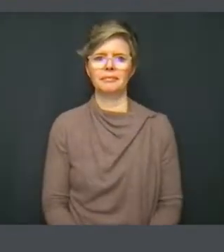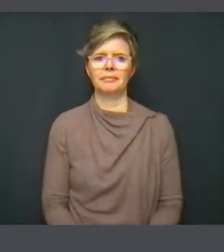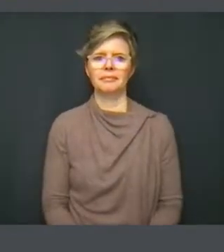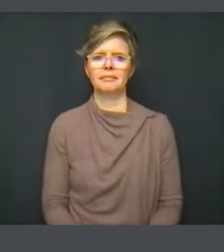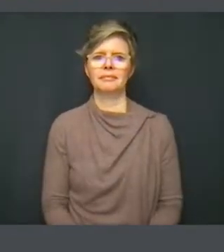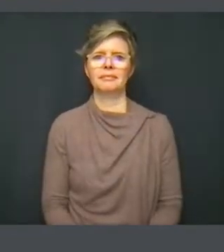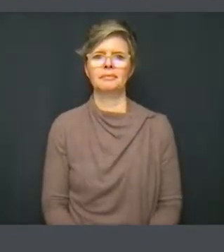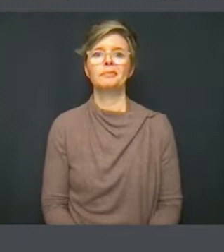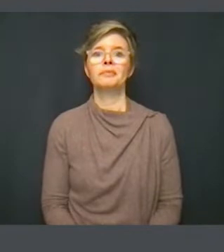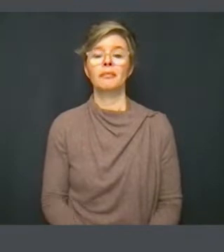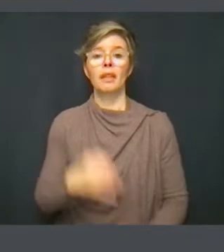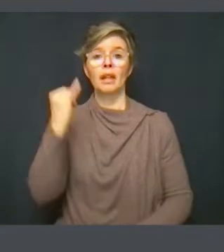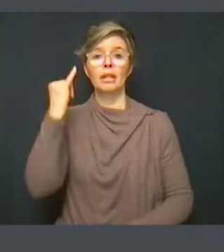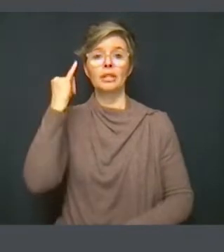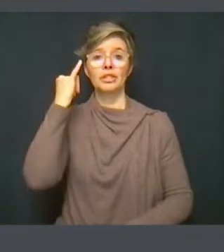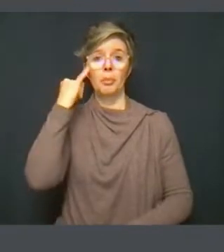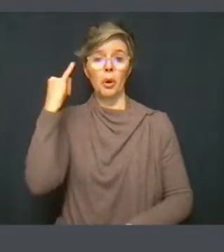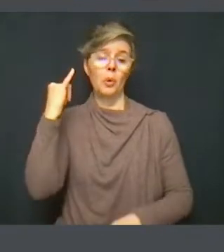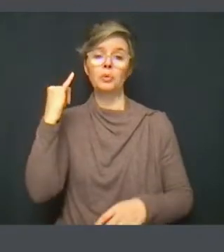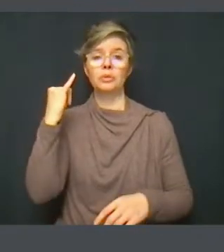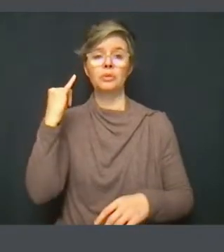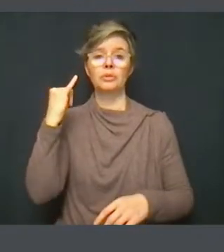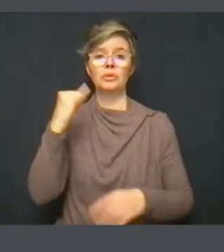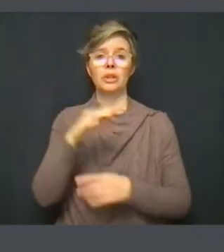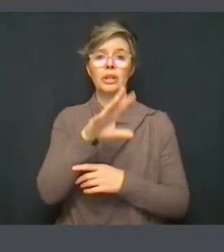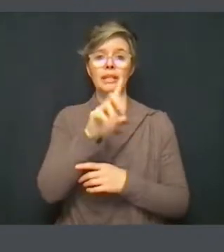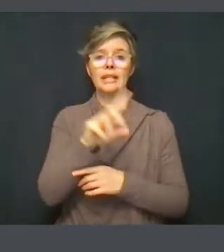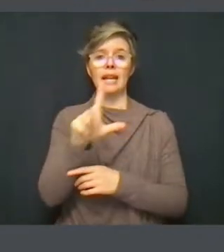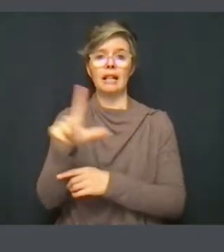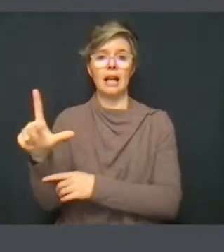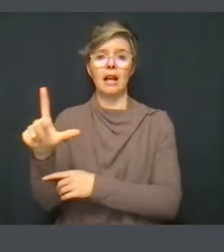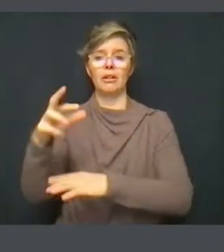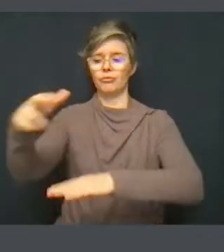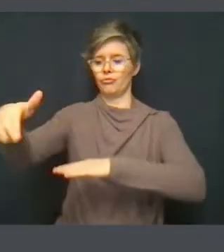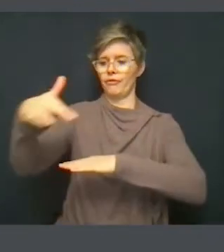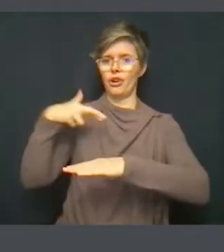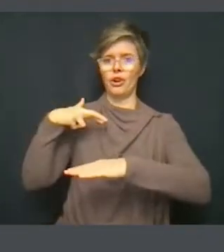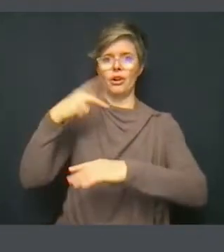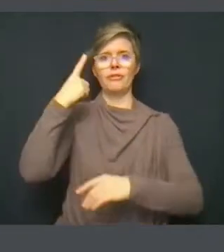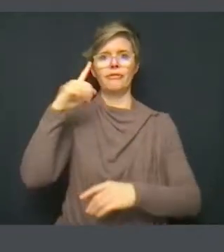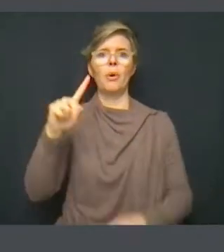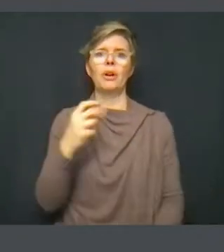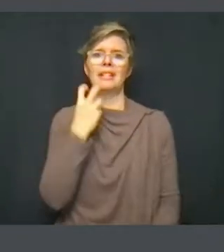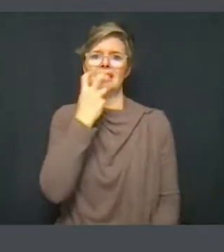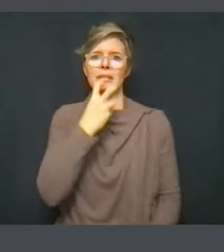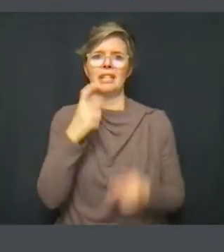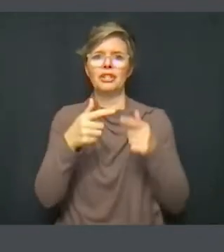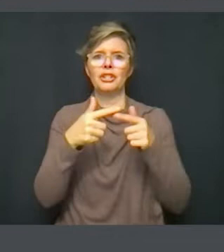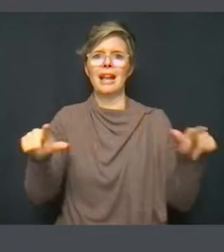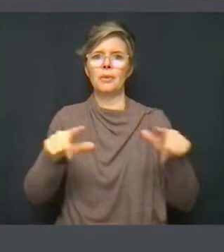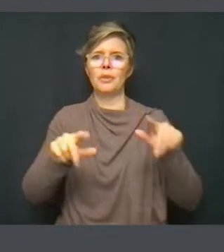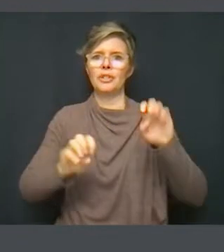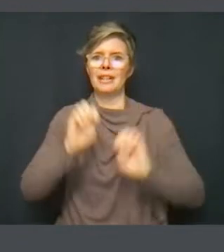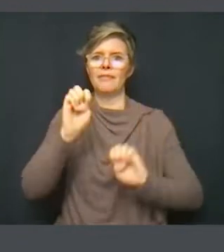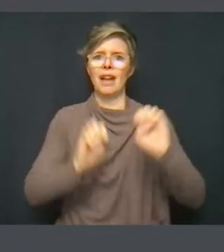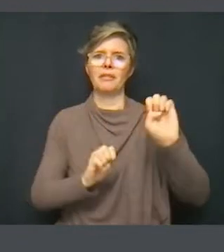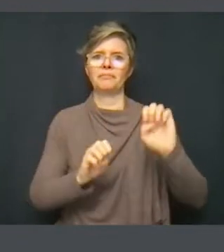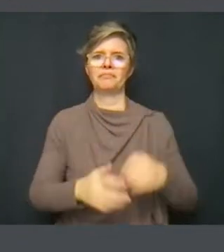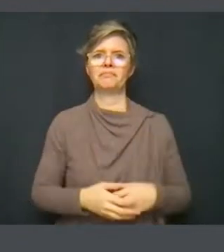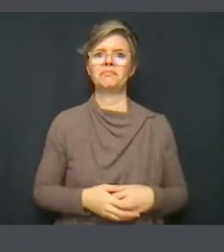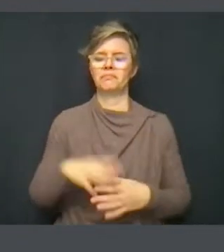you get a referral for a dual language learner for speech language evaluation, or maybe it's for